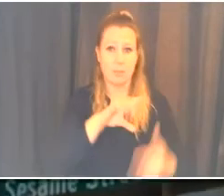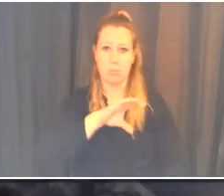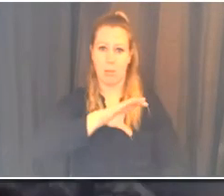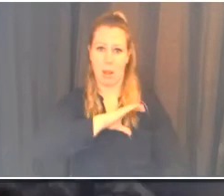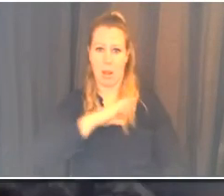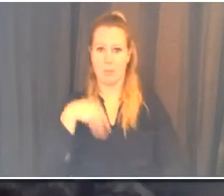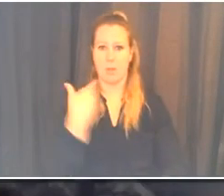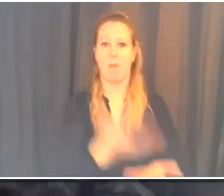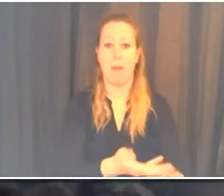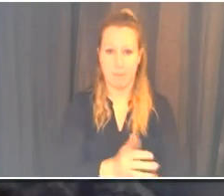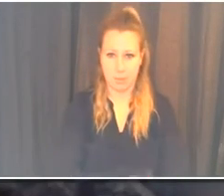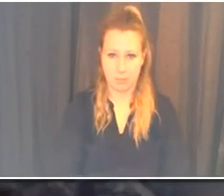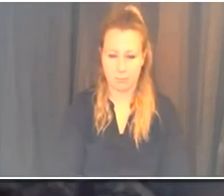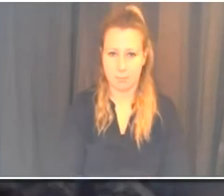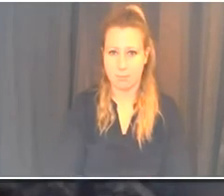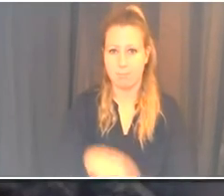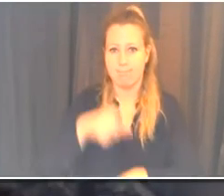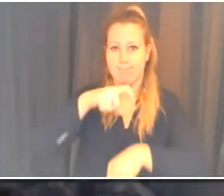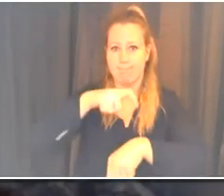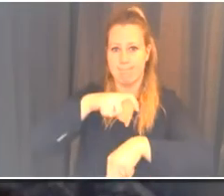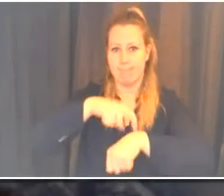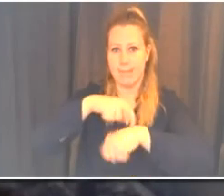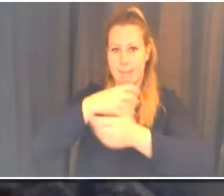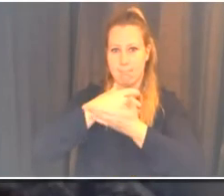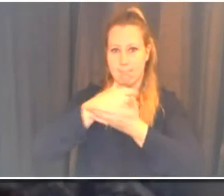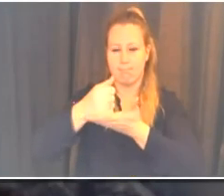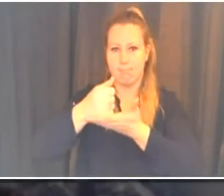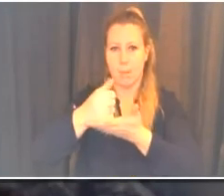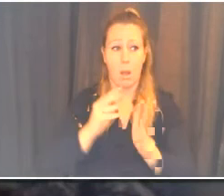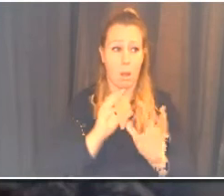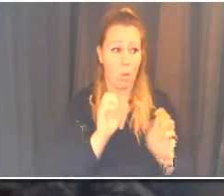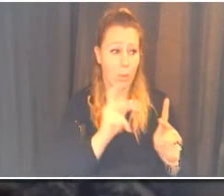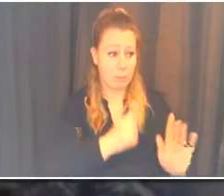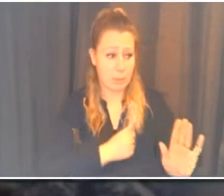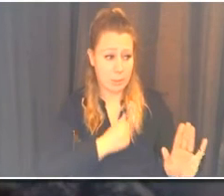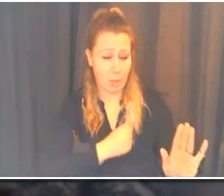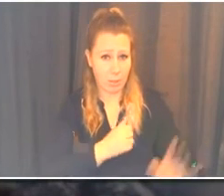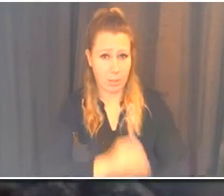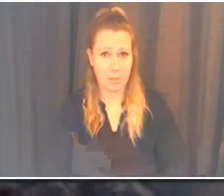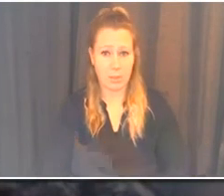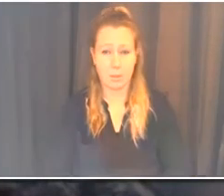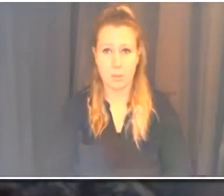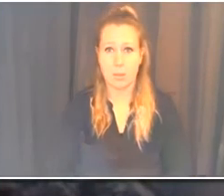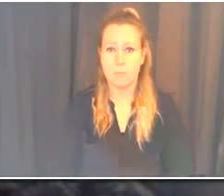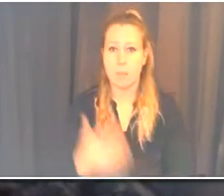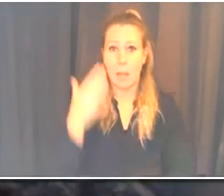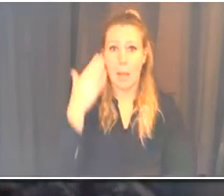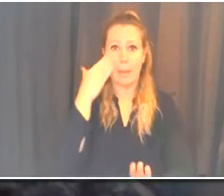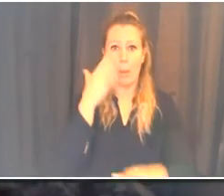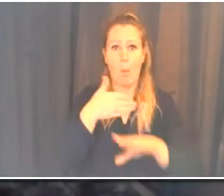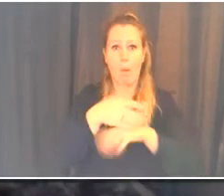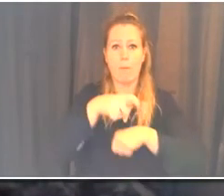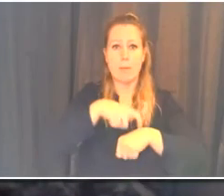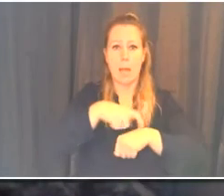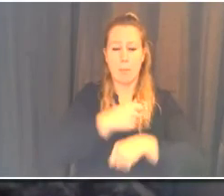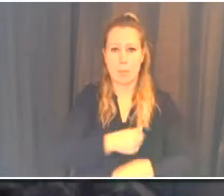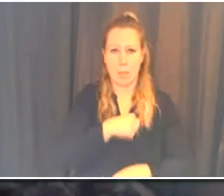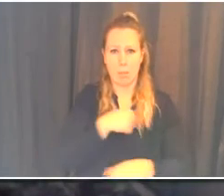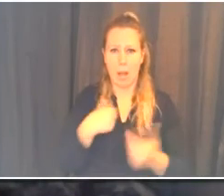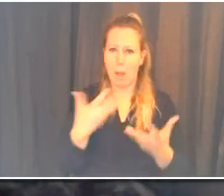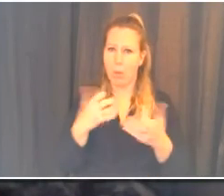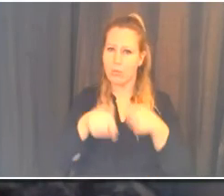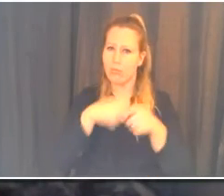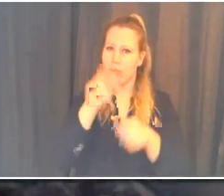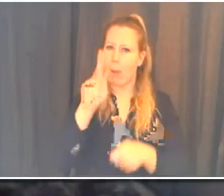LA attorney to discuss seeking in order of protection um and other legal rights she's been assessed for by our immigration journey to explore